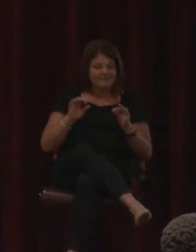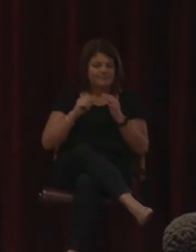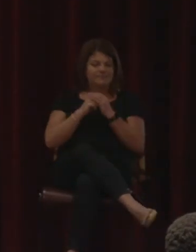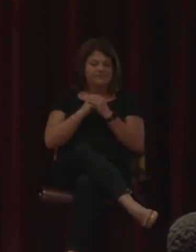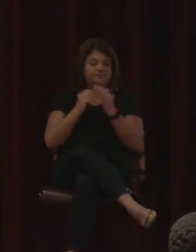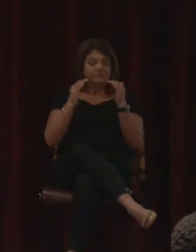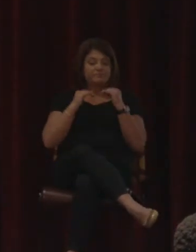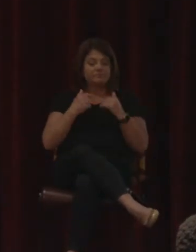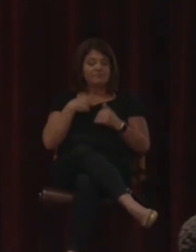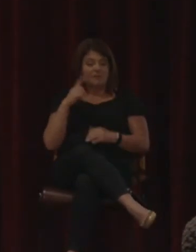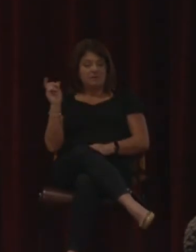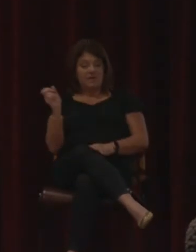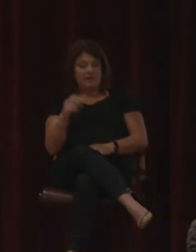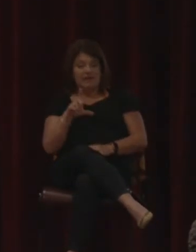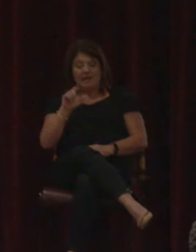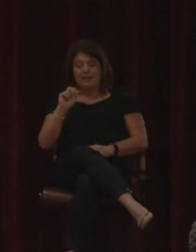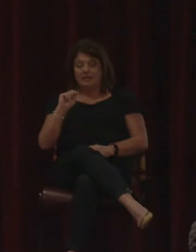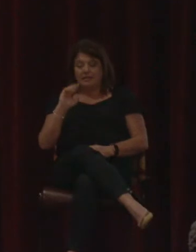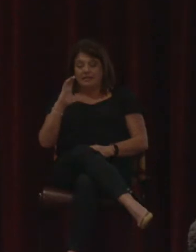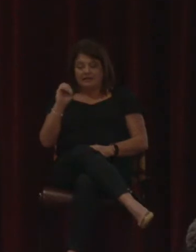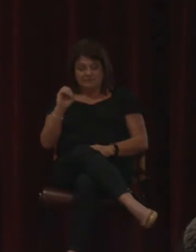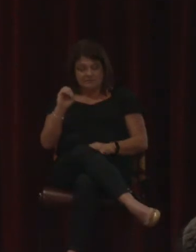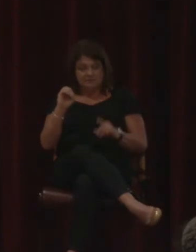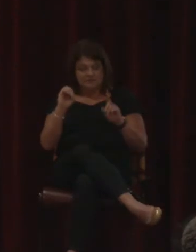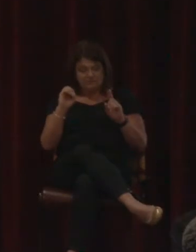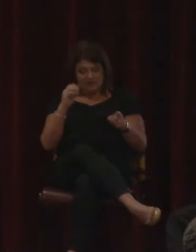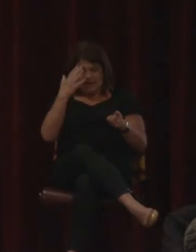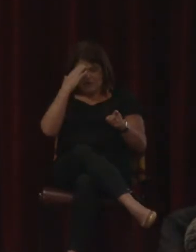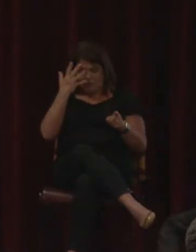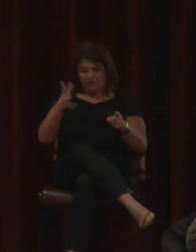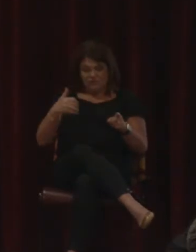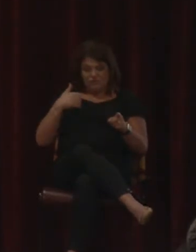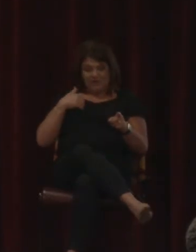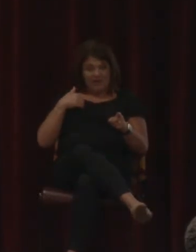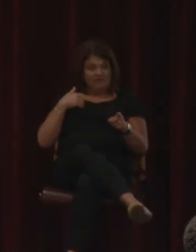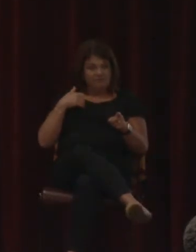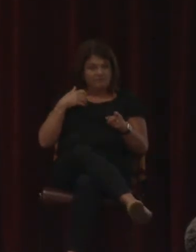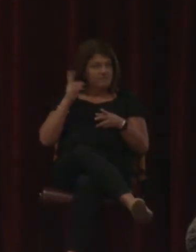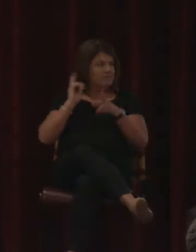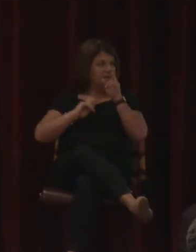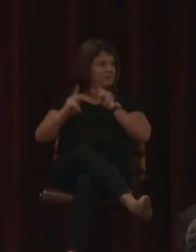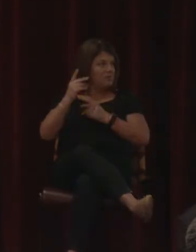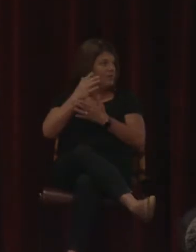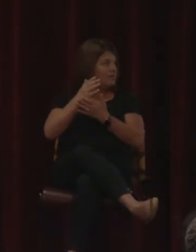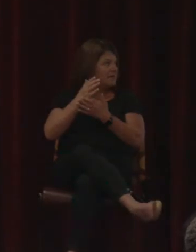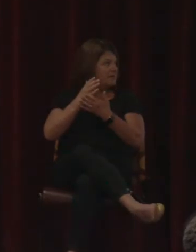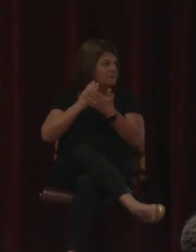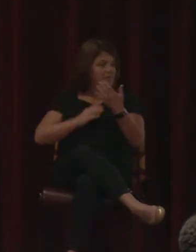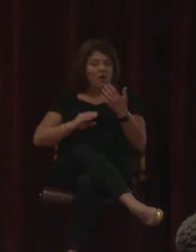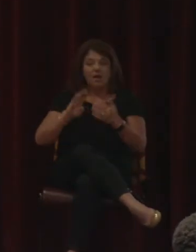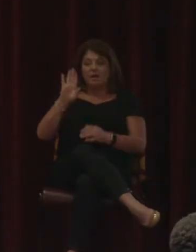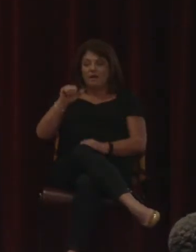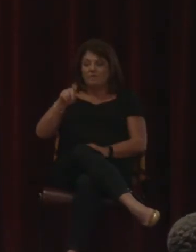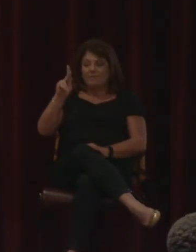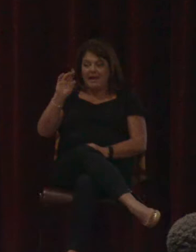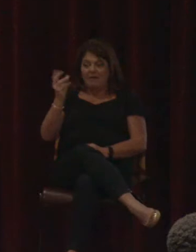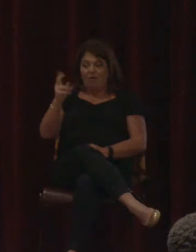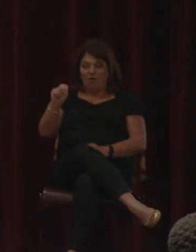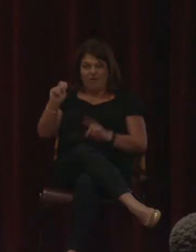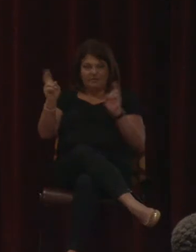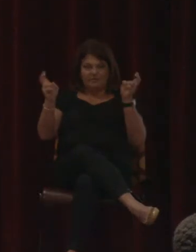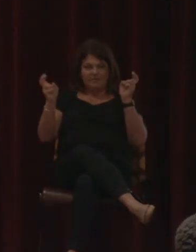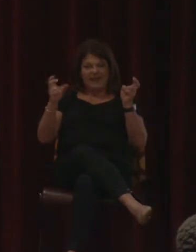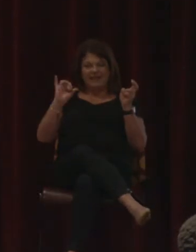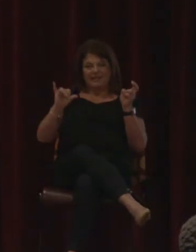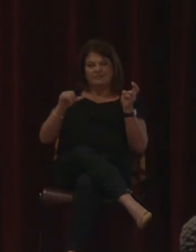and Lance, I know you've had people that were part of the Bank On. I don't remember seeing you in the meeting, but Bank On is one of the initiatives